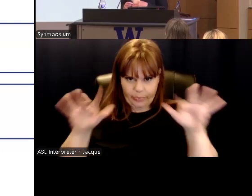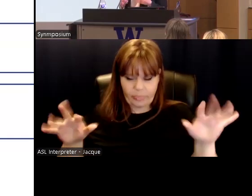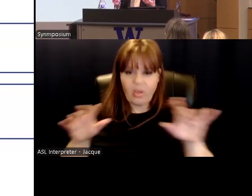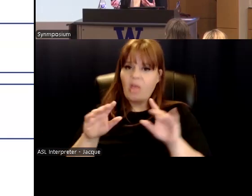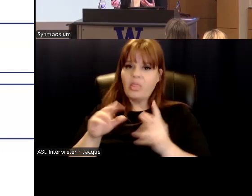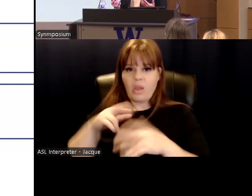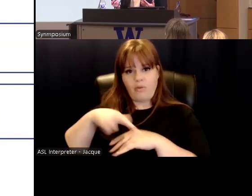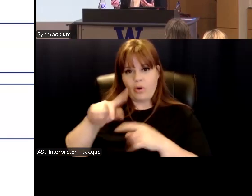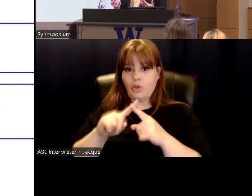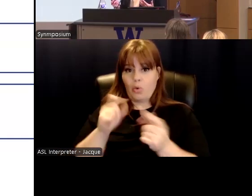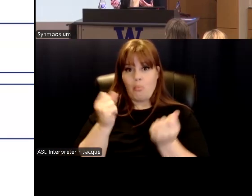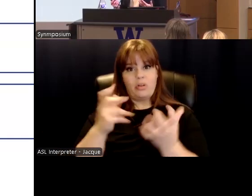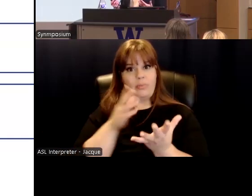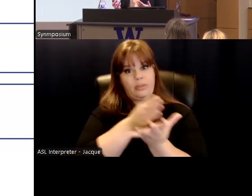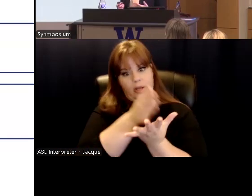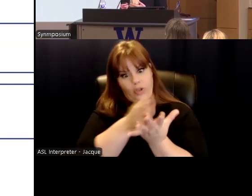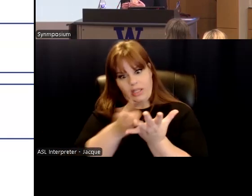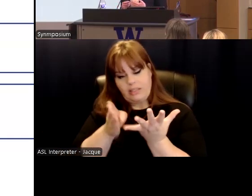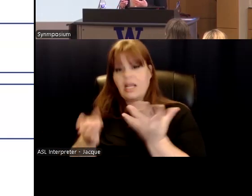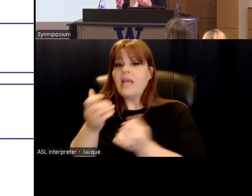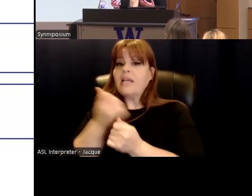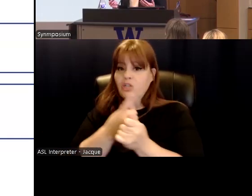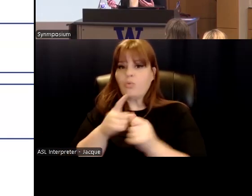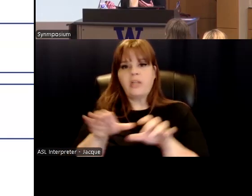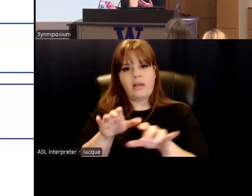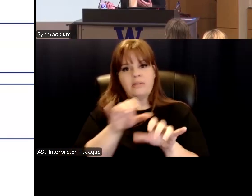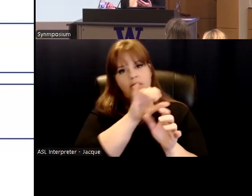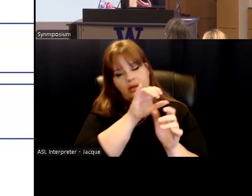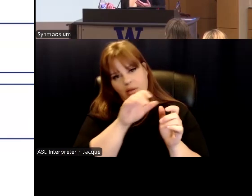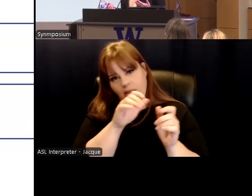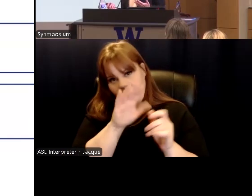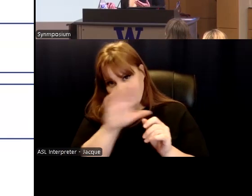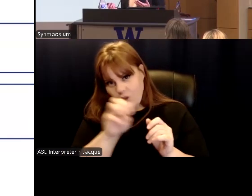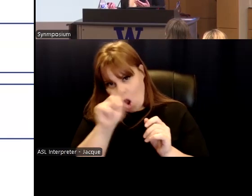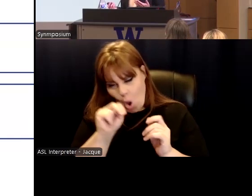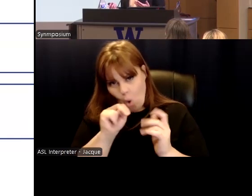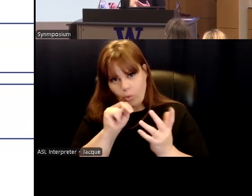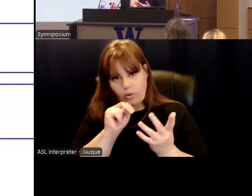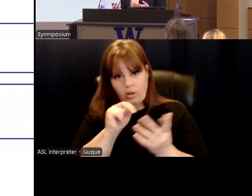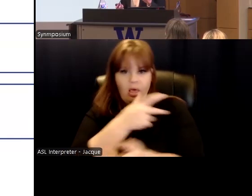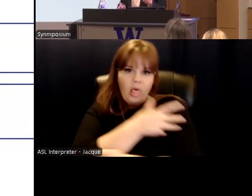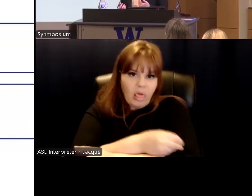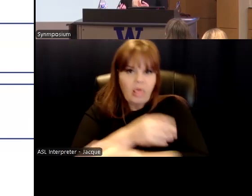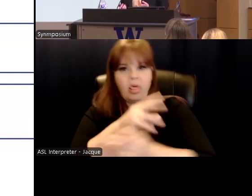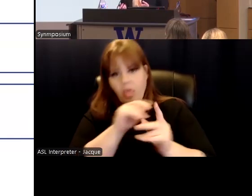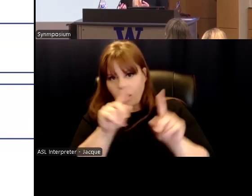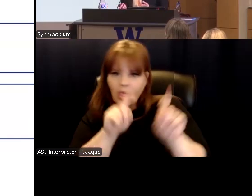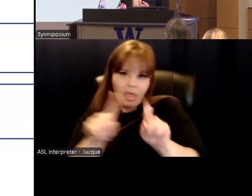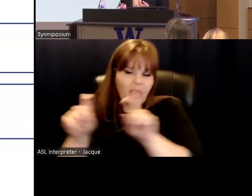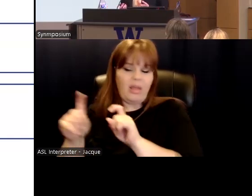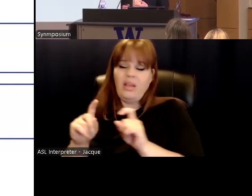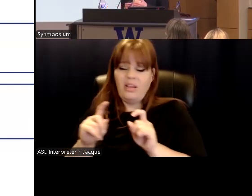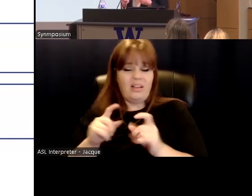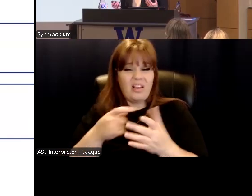subspecialists, each of which does their own workup, which results in a really cost-prohibitive workup for the patient. Oftentimes the results